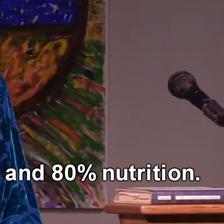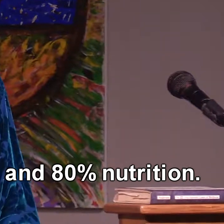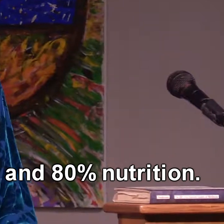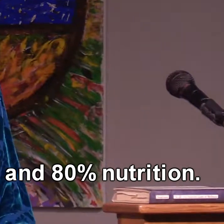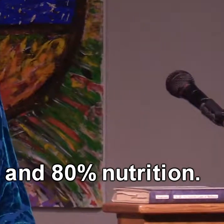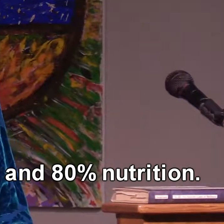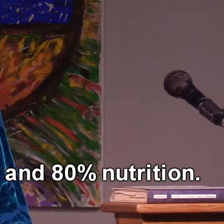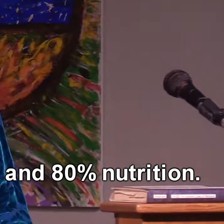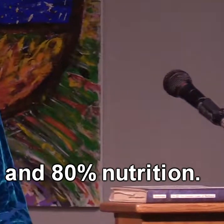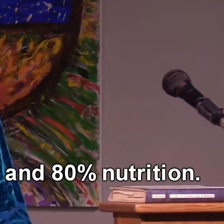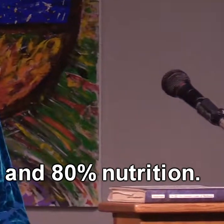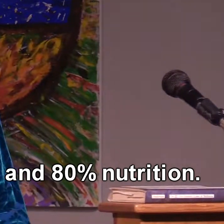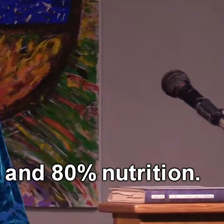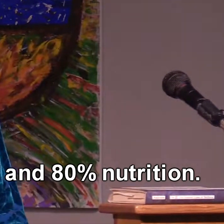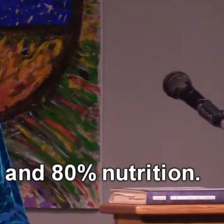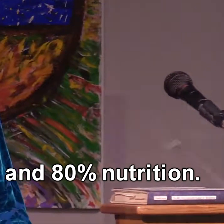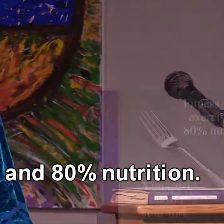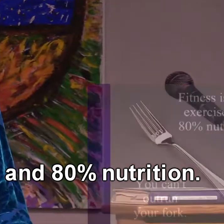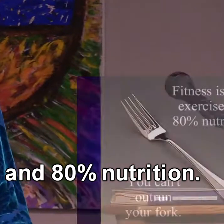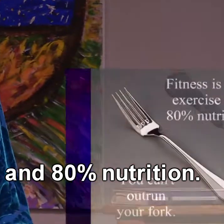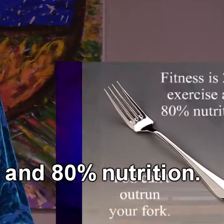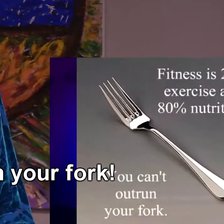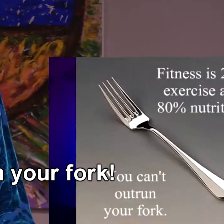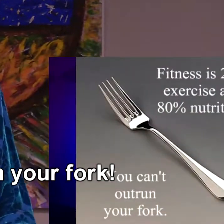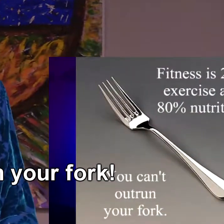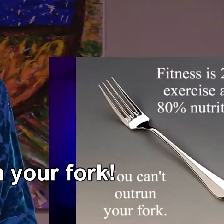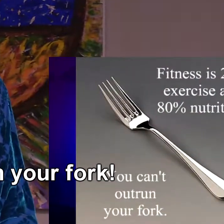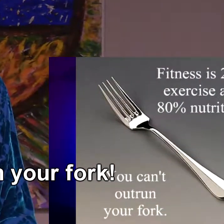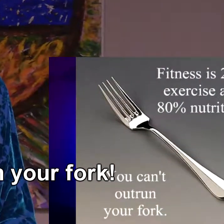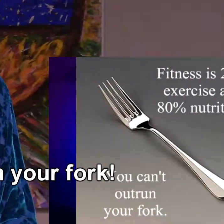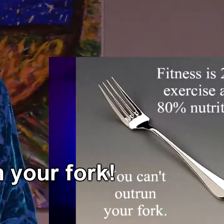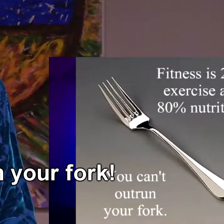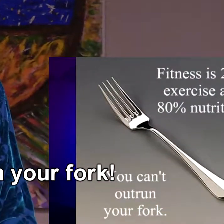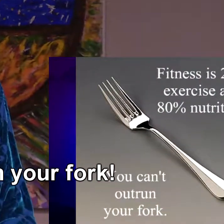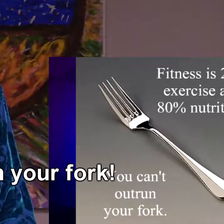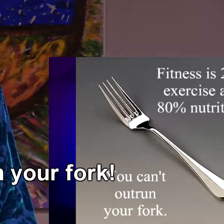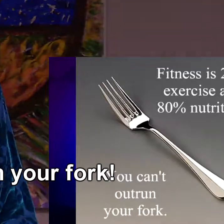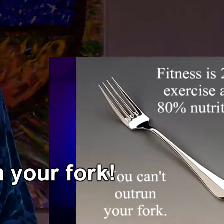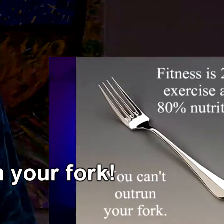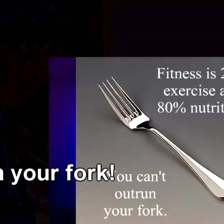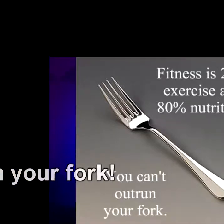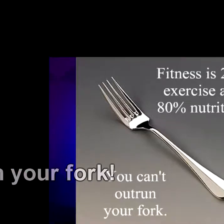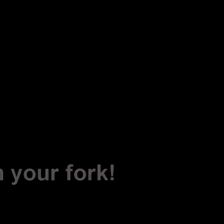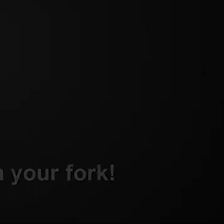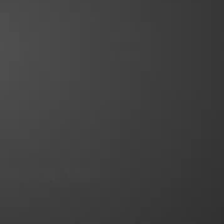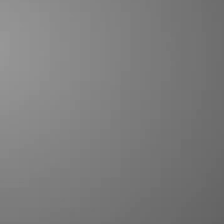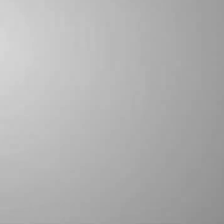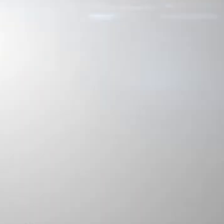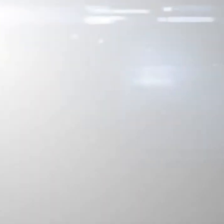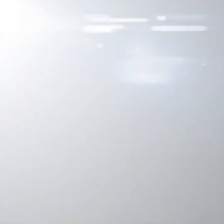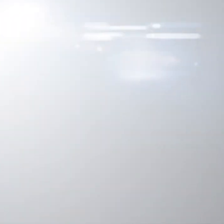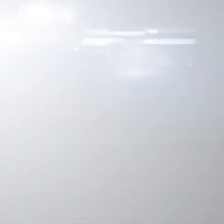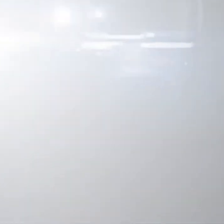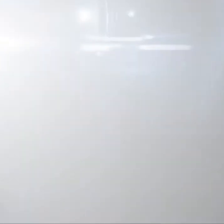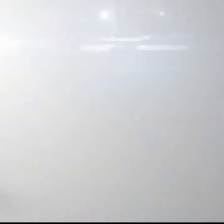Fitness is 20% exercise and 80% nutrition. You can't outrun your fork.